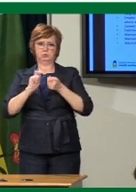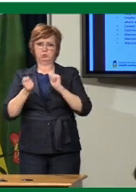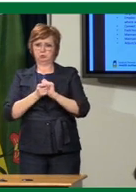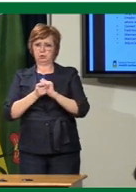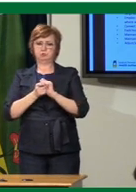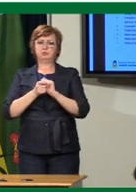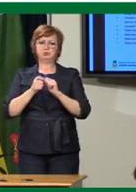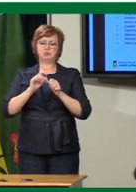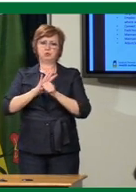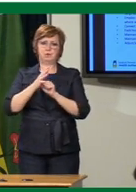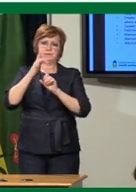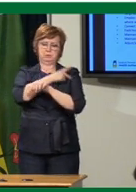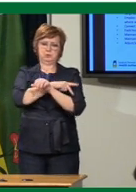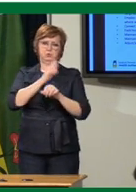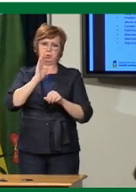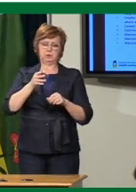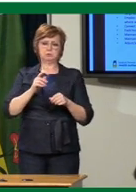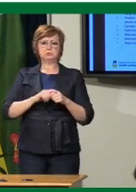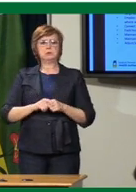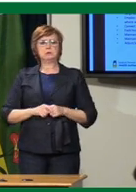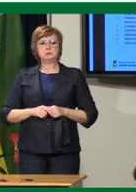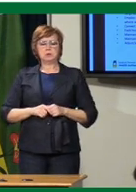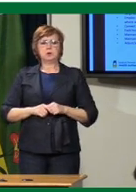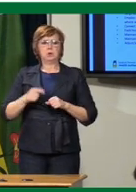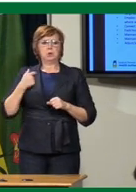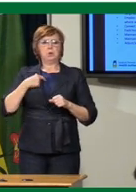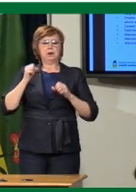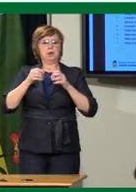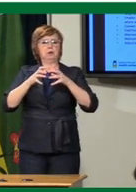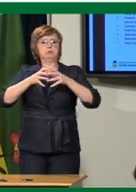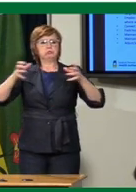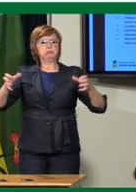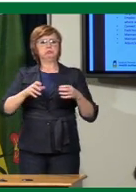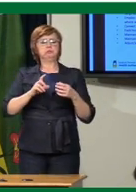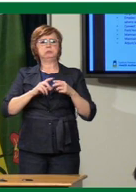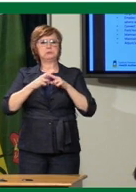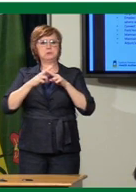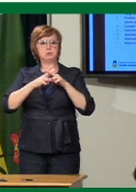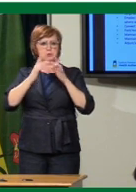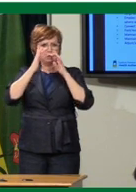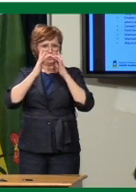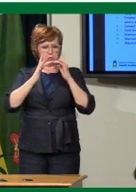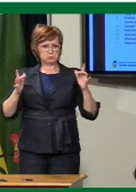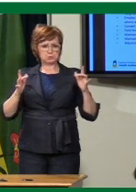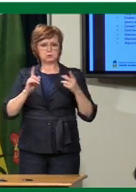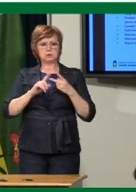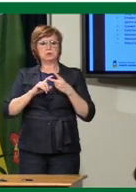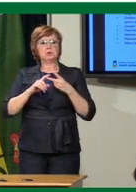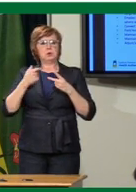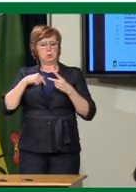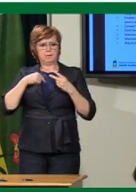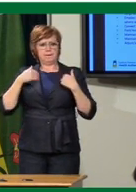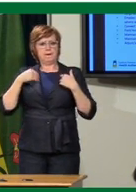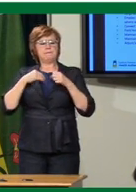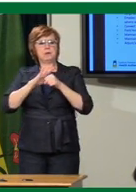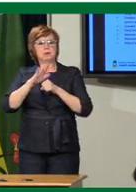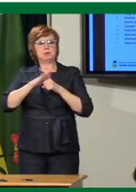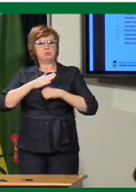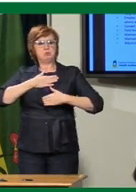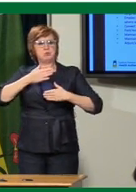expand further if required. We are maintaining a significant number of ventilators to ensure we have capacity